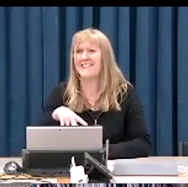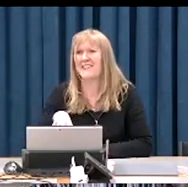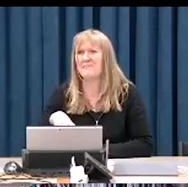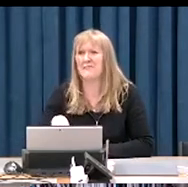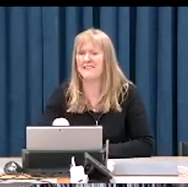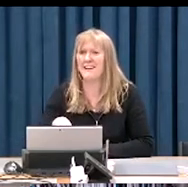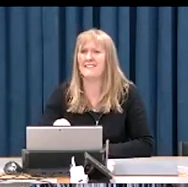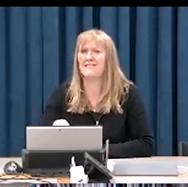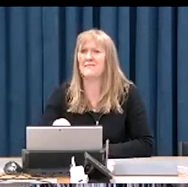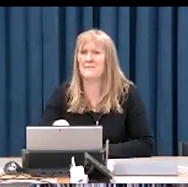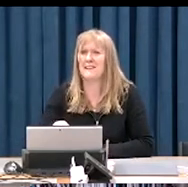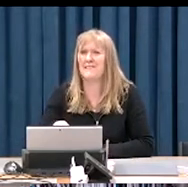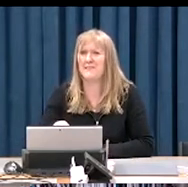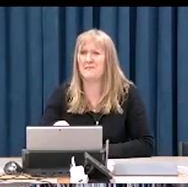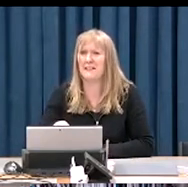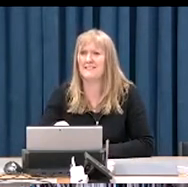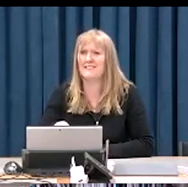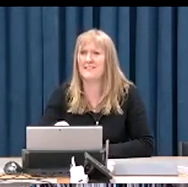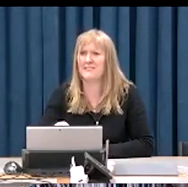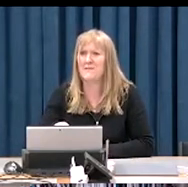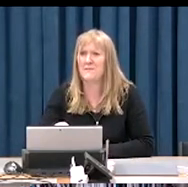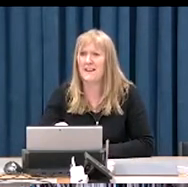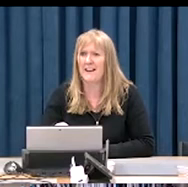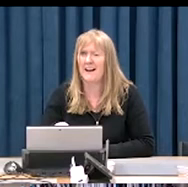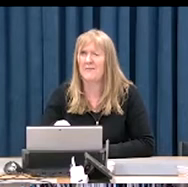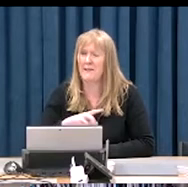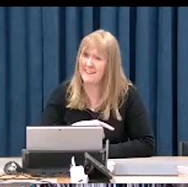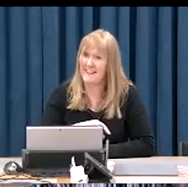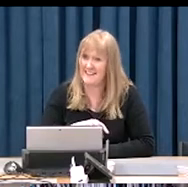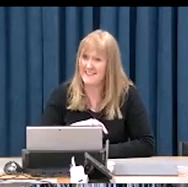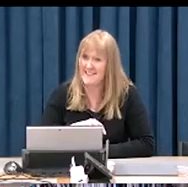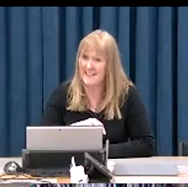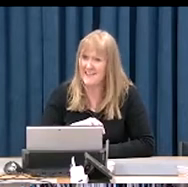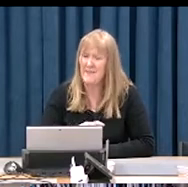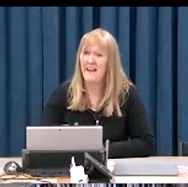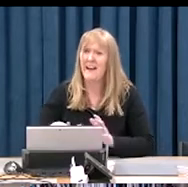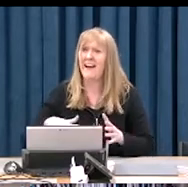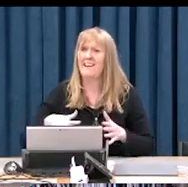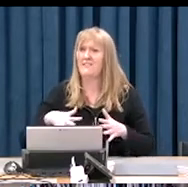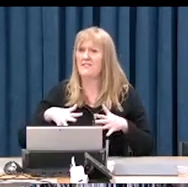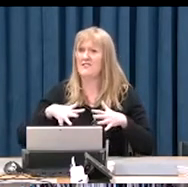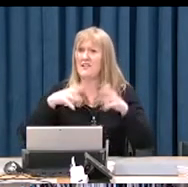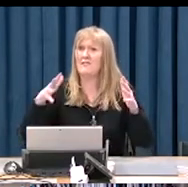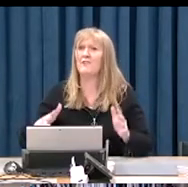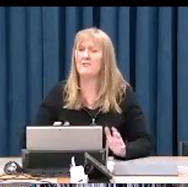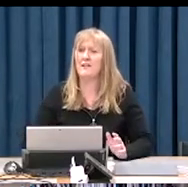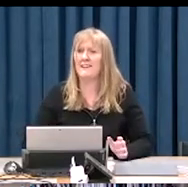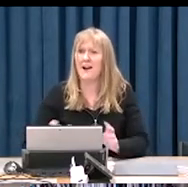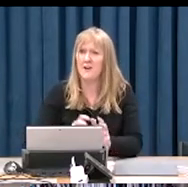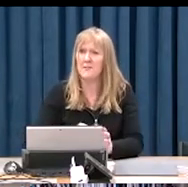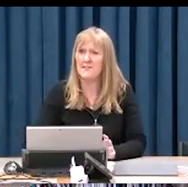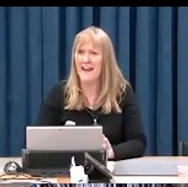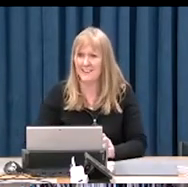had Professor Alison Fitz here from Glasgow late last year, and she referred to it as